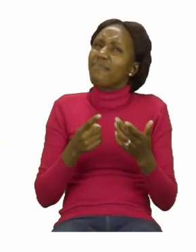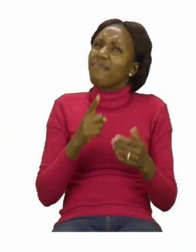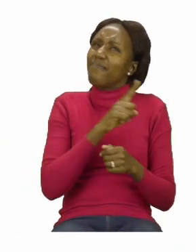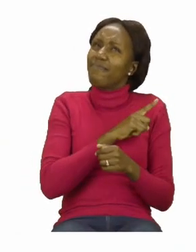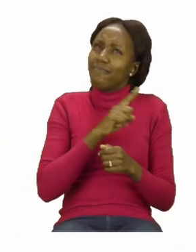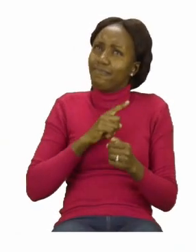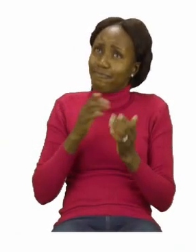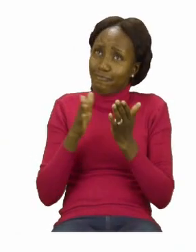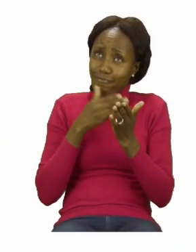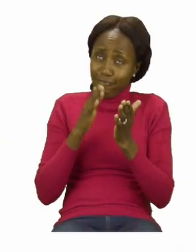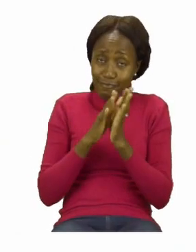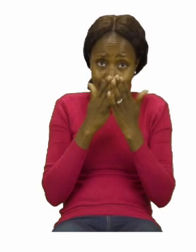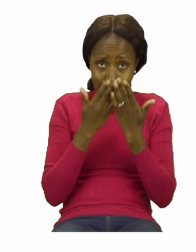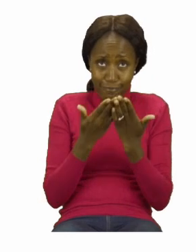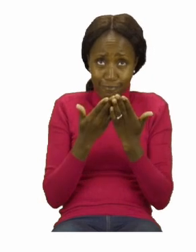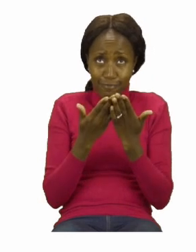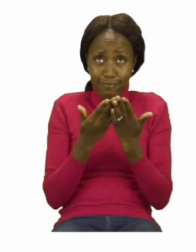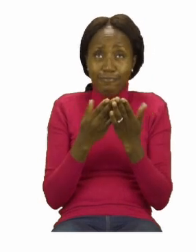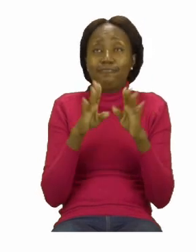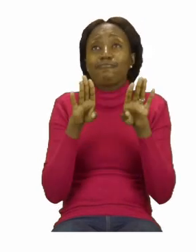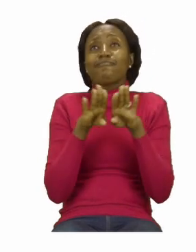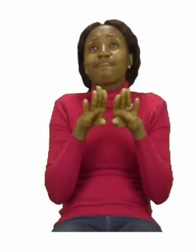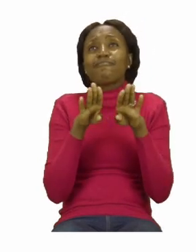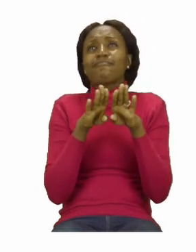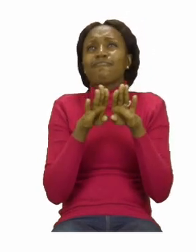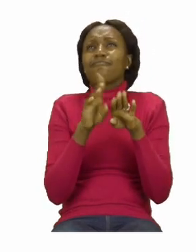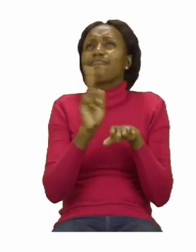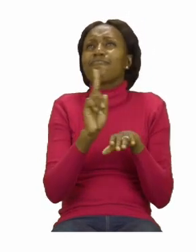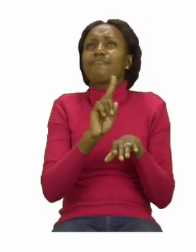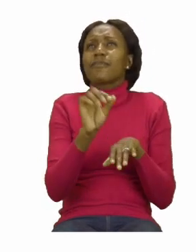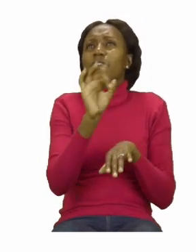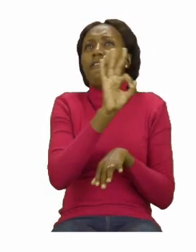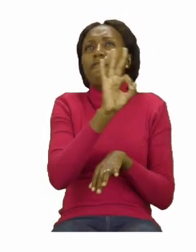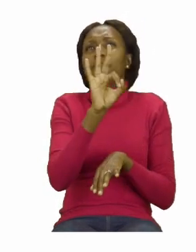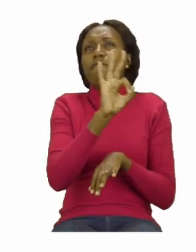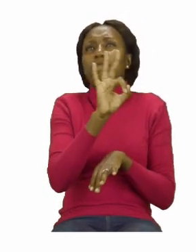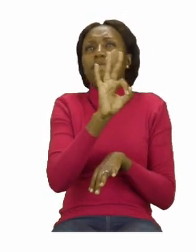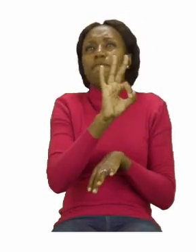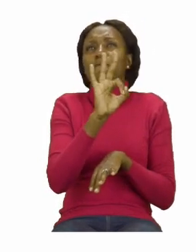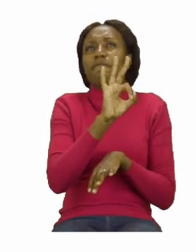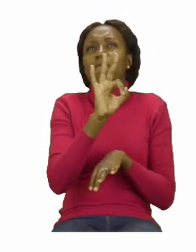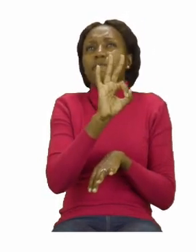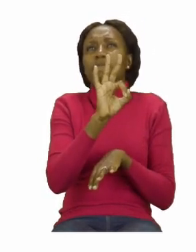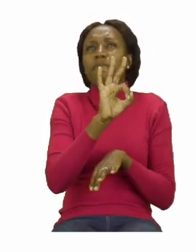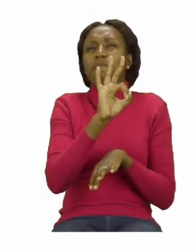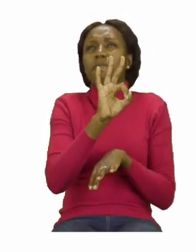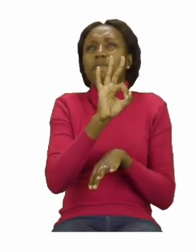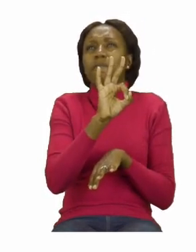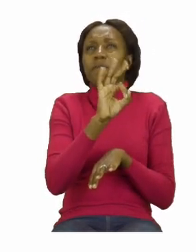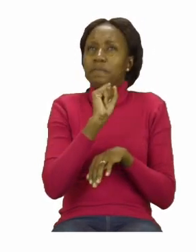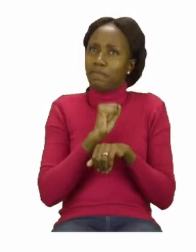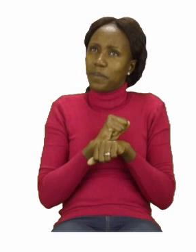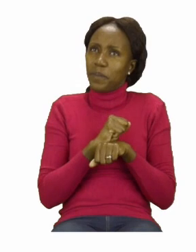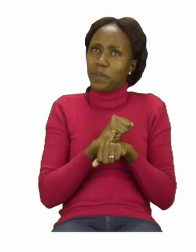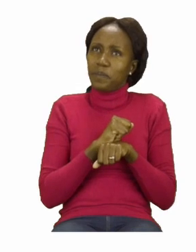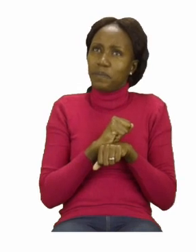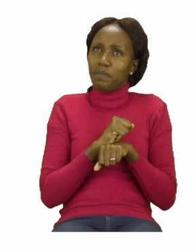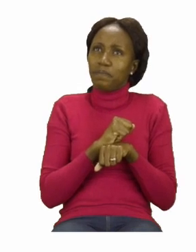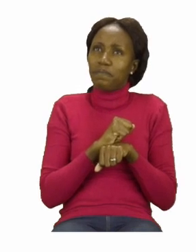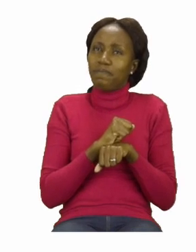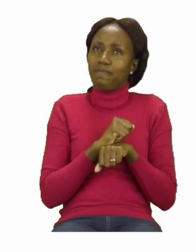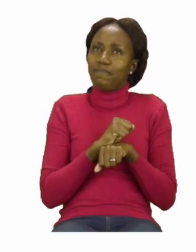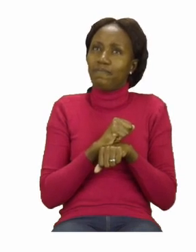to be doing the letter F. Now the sound that F makes